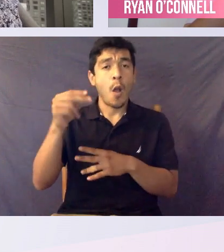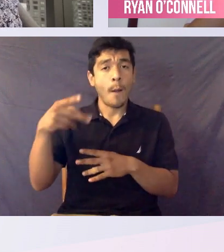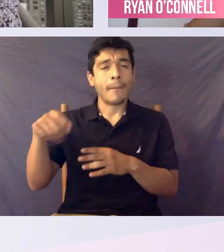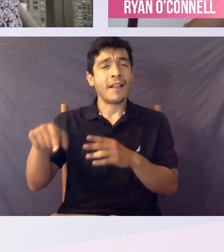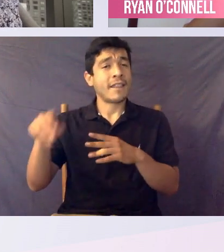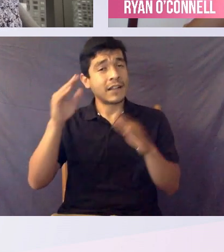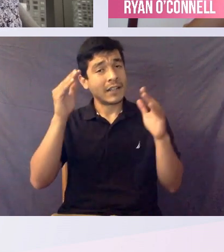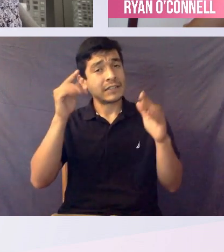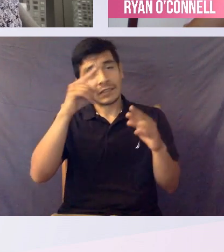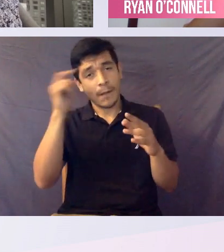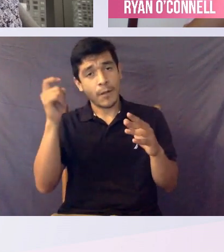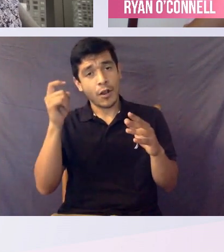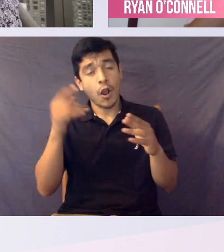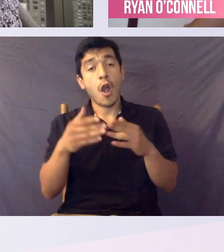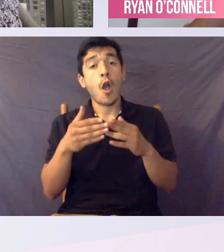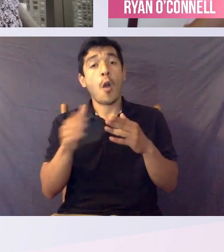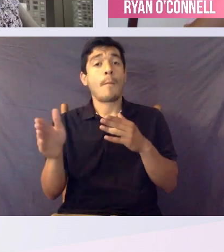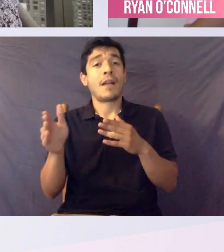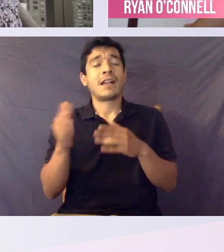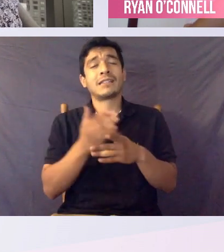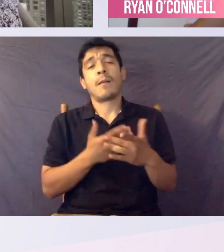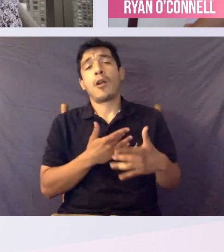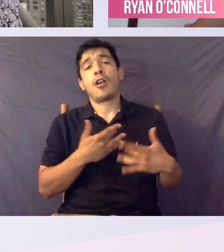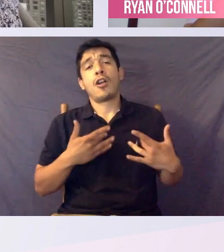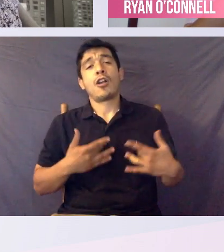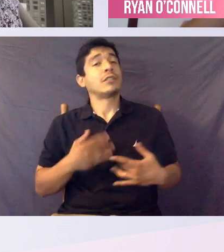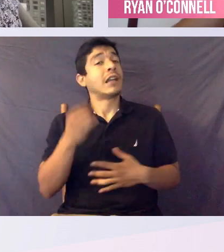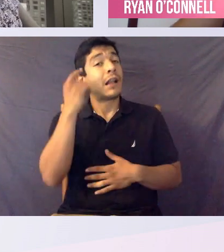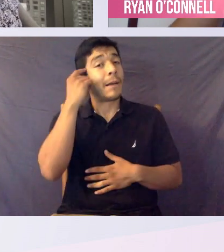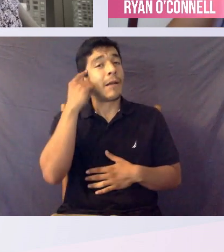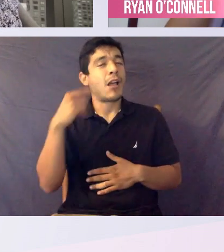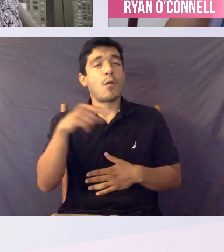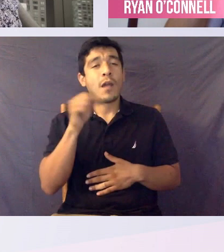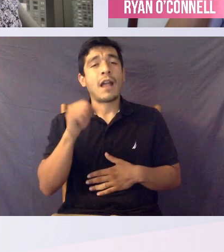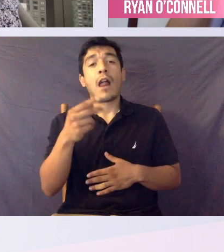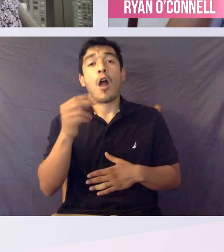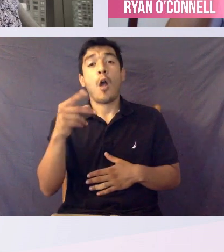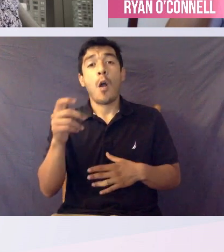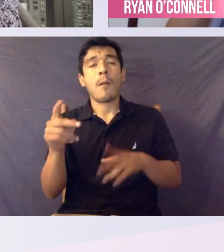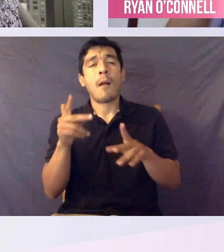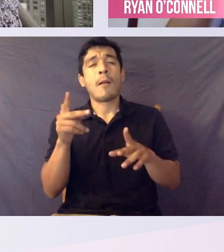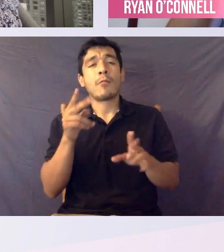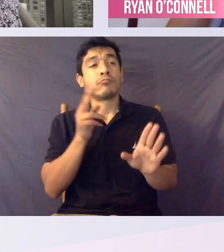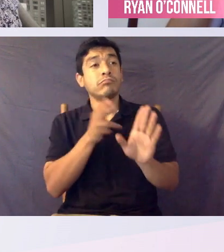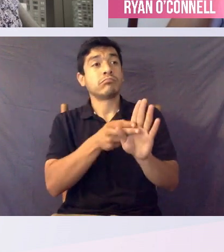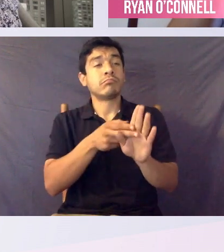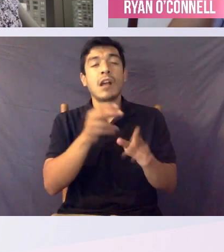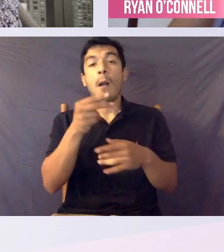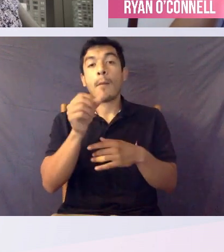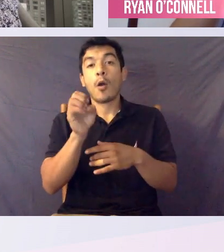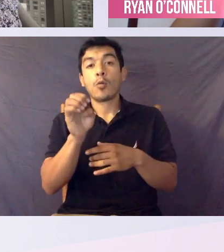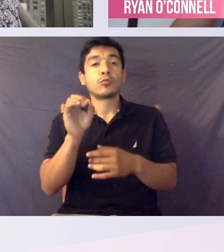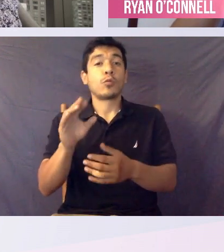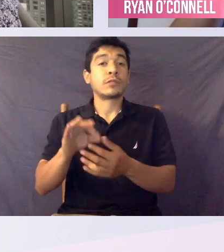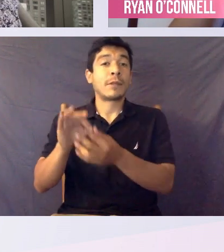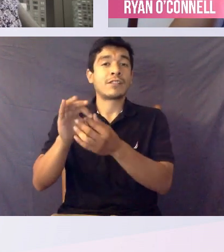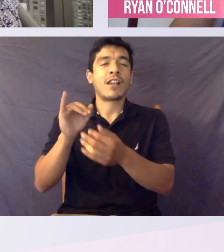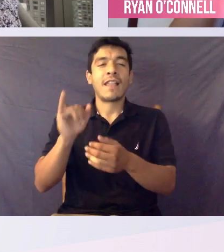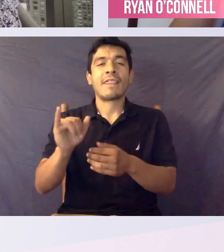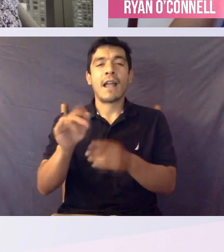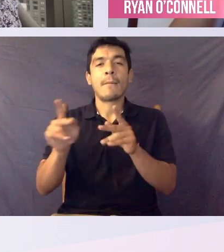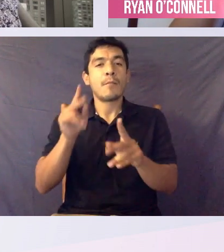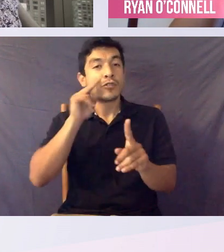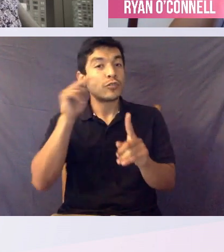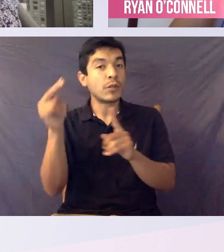hearts and minds. We can hope that when people tune in to Special or Pose or Emily in Paris or anything, that people's